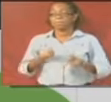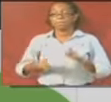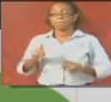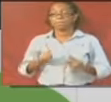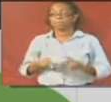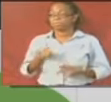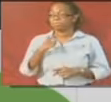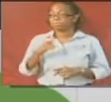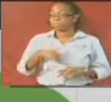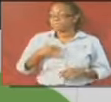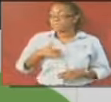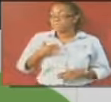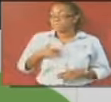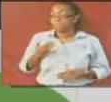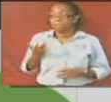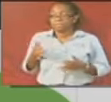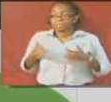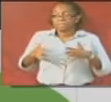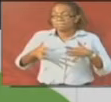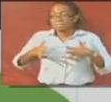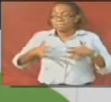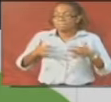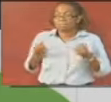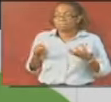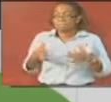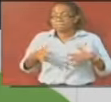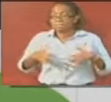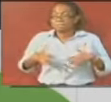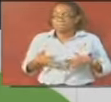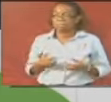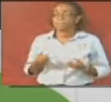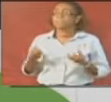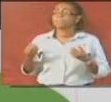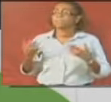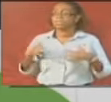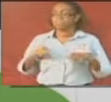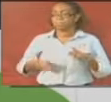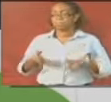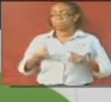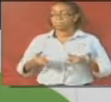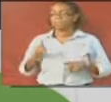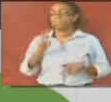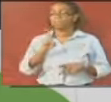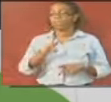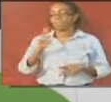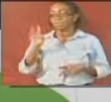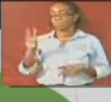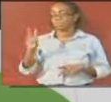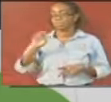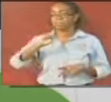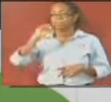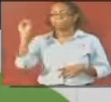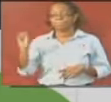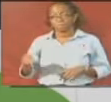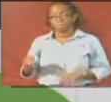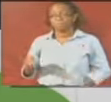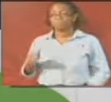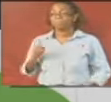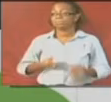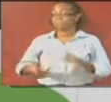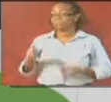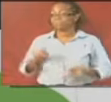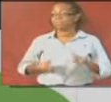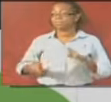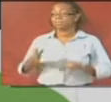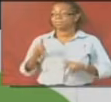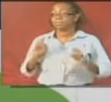higher number of people were affected by anxiety. So 26.7% of the sample were showing anxiety